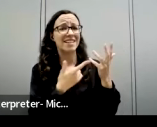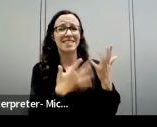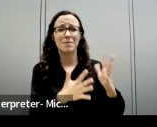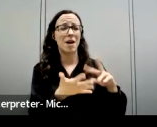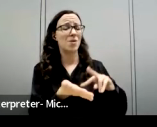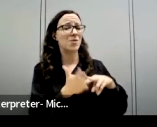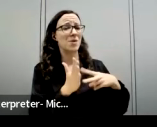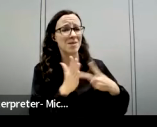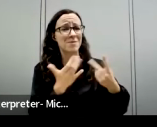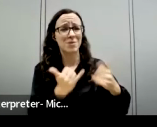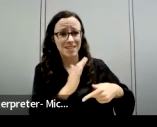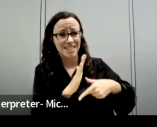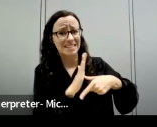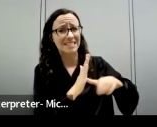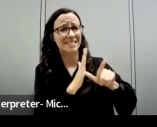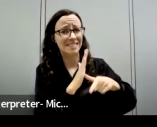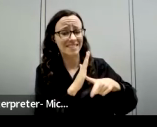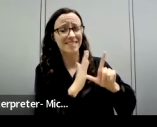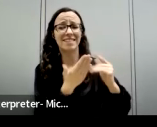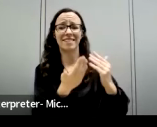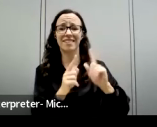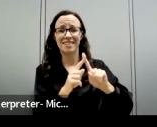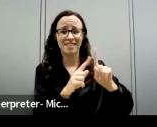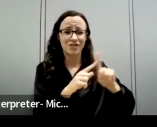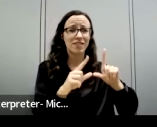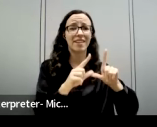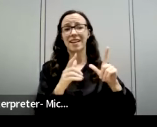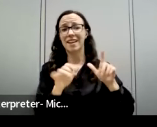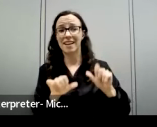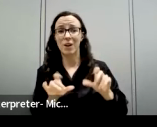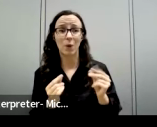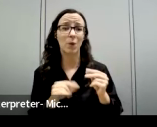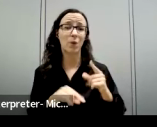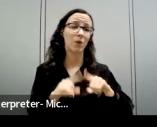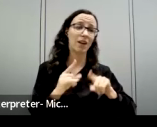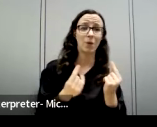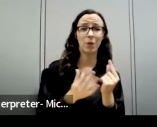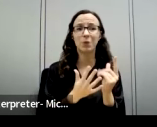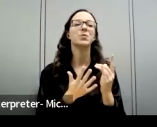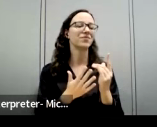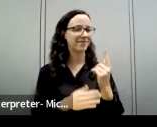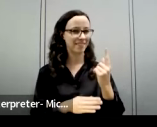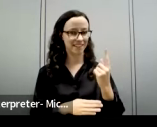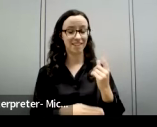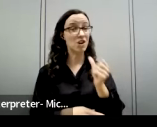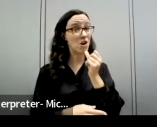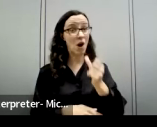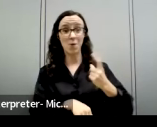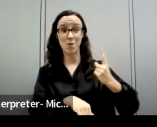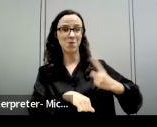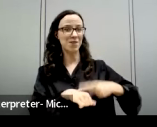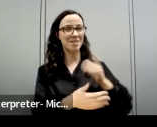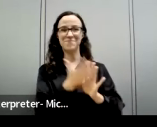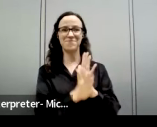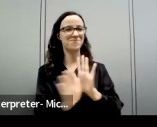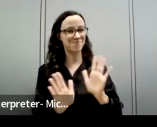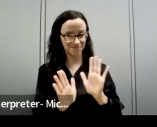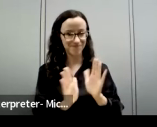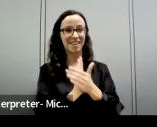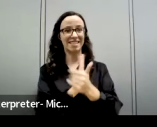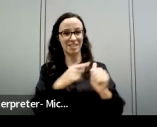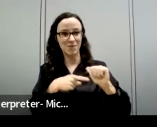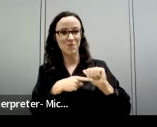back, refresh your mind on the licenses, see what you can and cannot do. So it's an ongoing skill that you need to practice